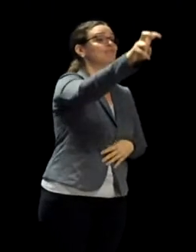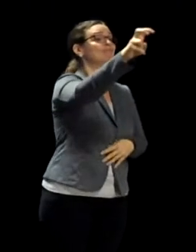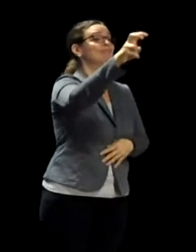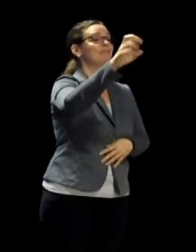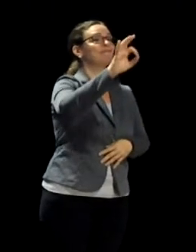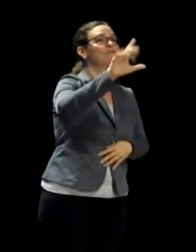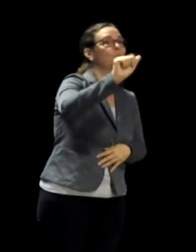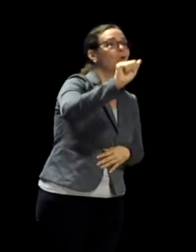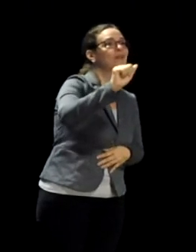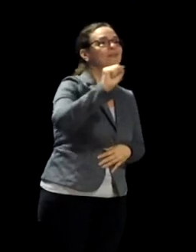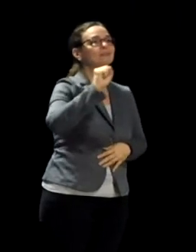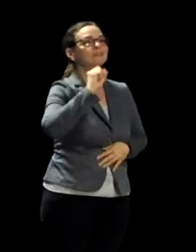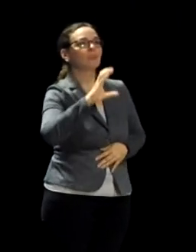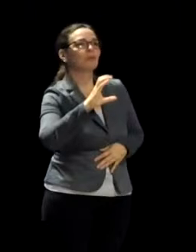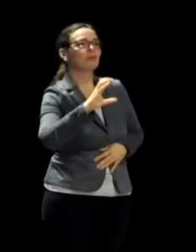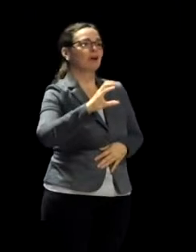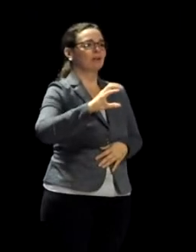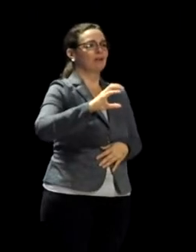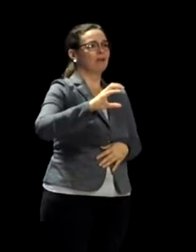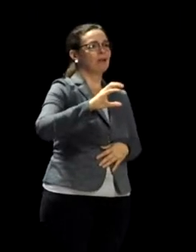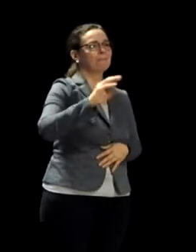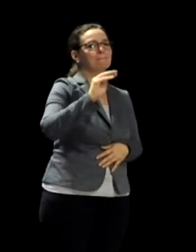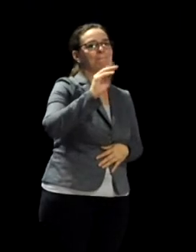state of Maryland, and